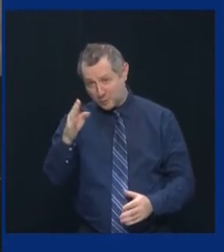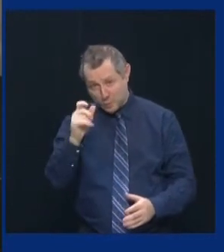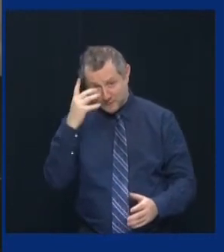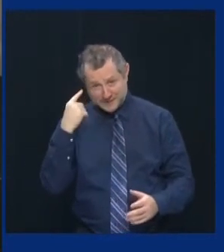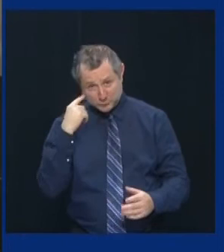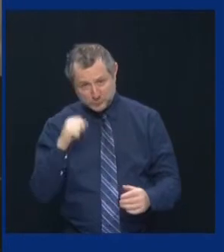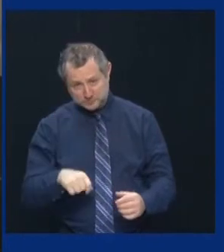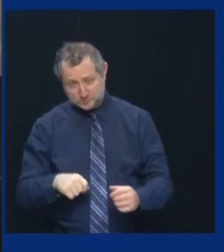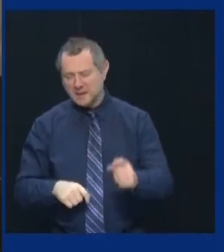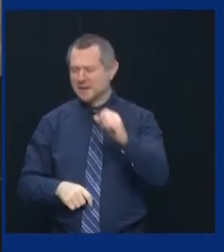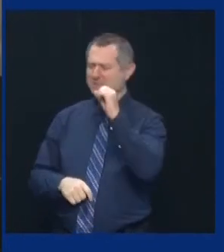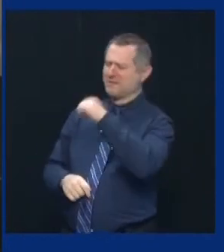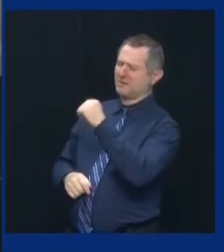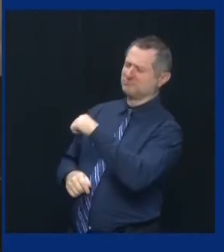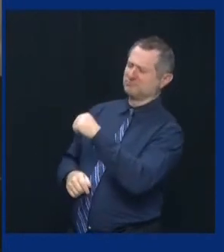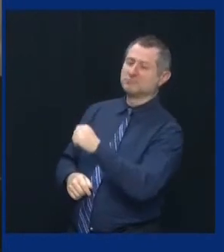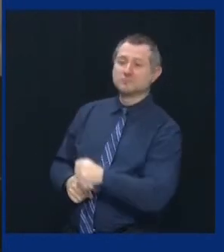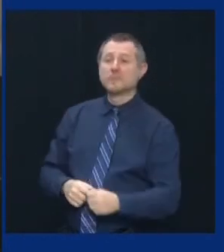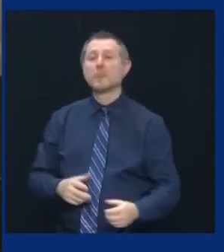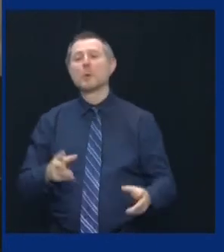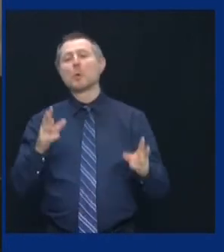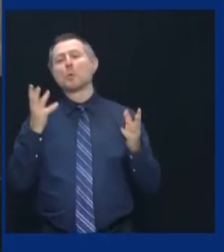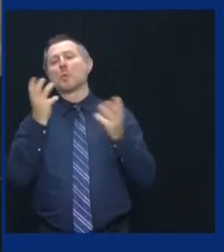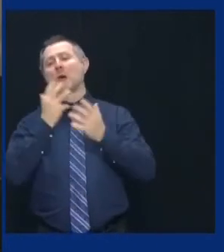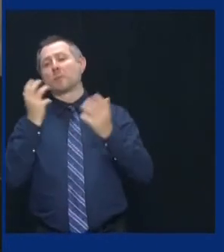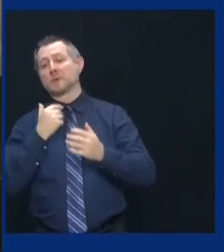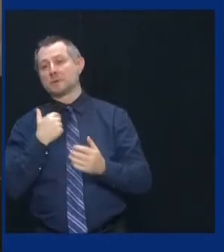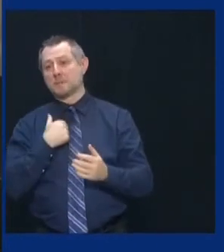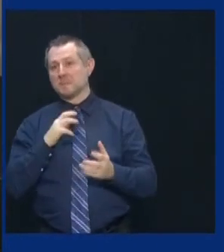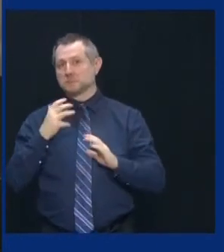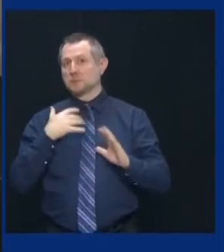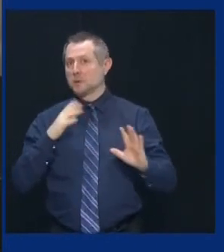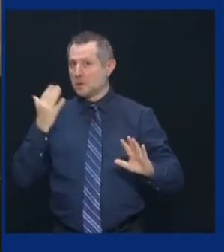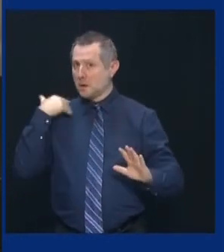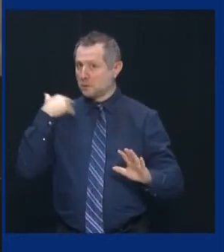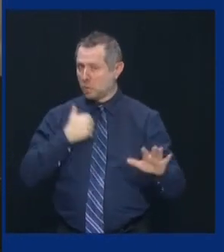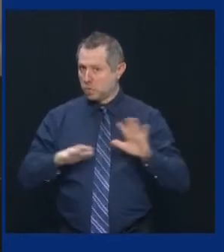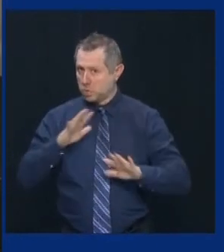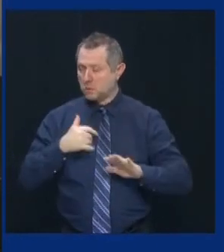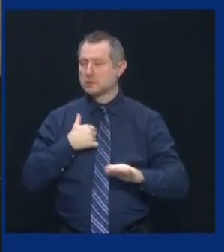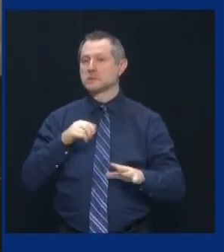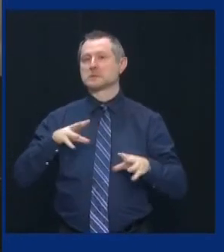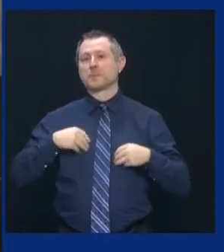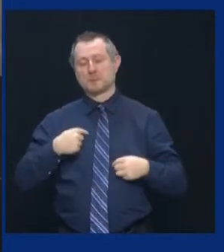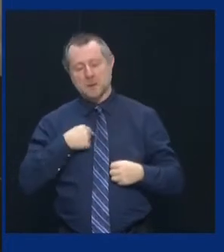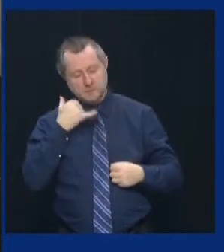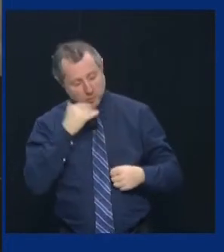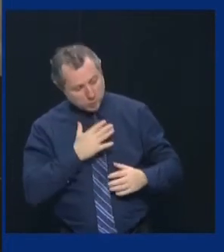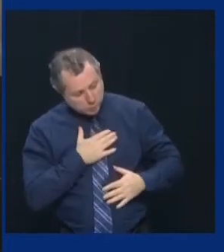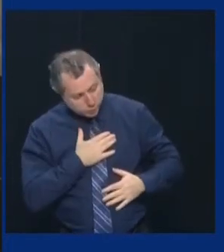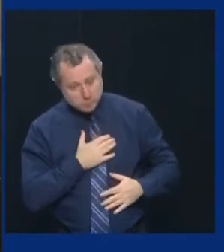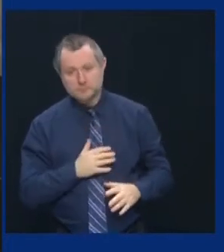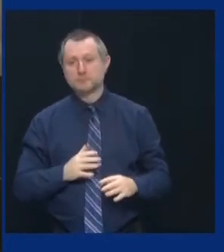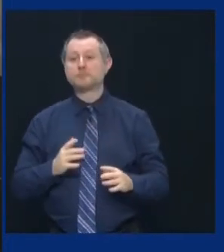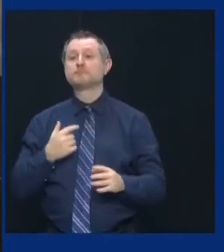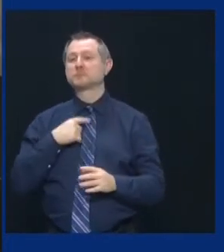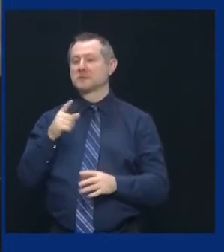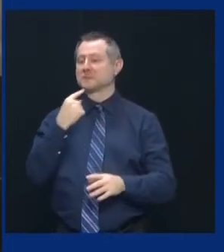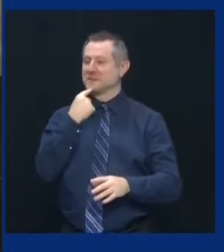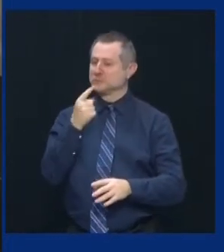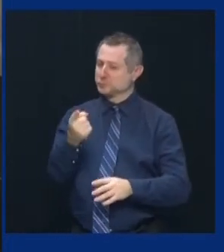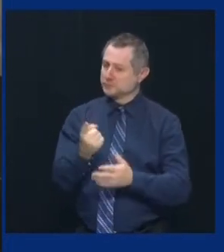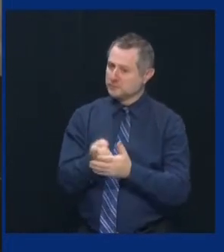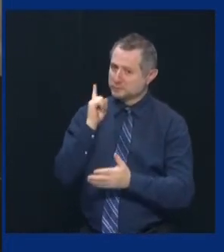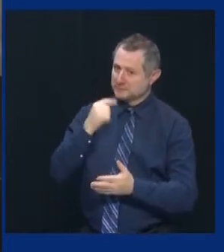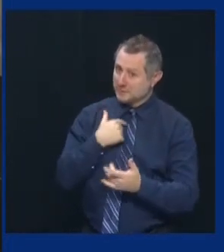Gwen, how are you? Wow, I didn't mess it up this time. Thank you for taking my question. I appreciate it. Yeah, we did miss you last week, though. We waited